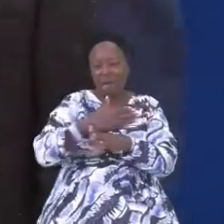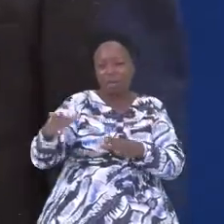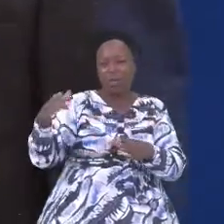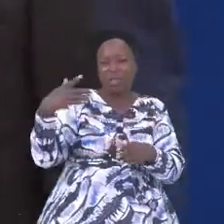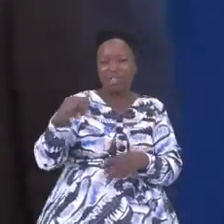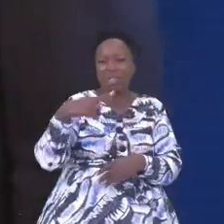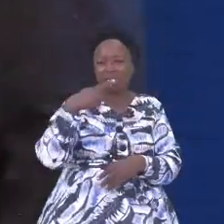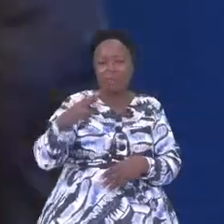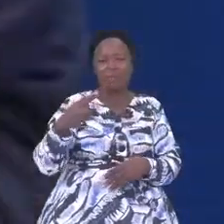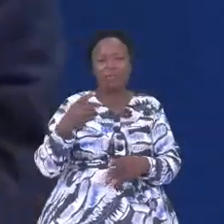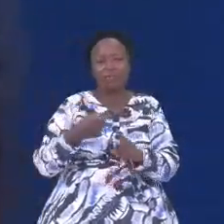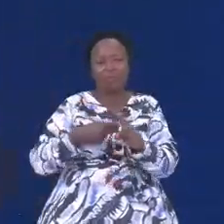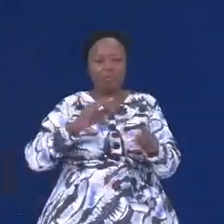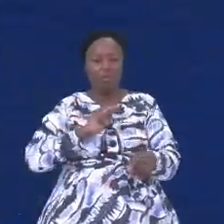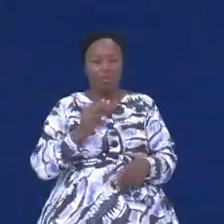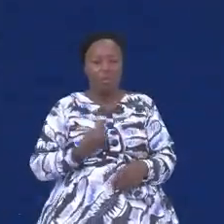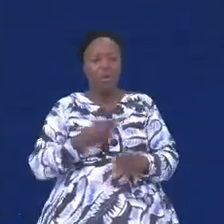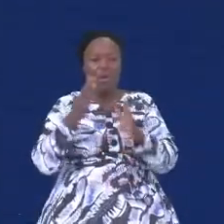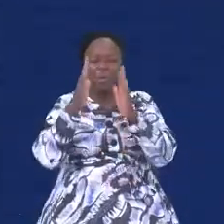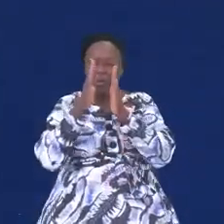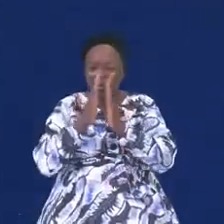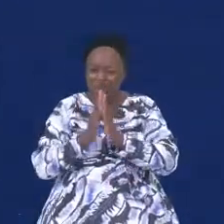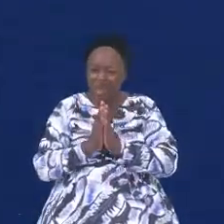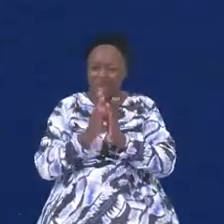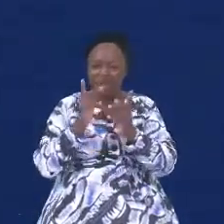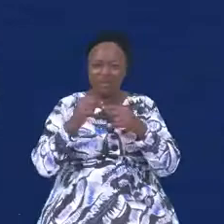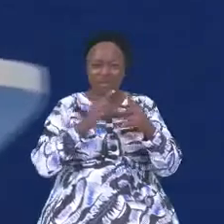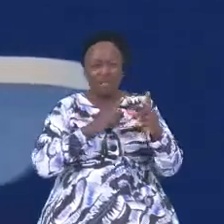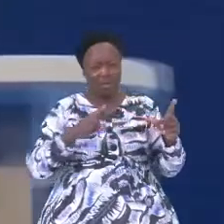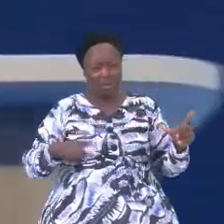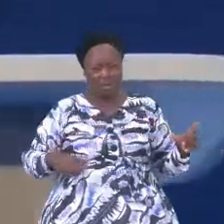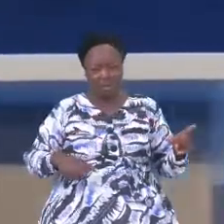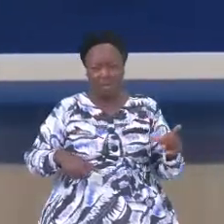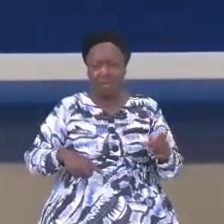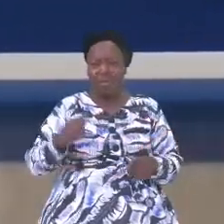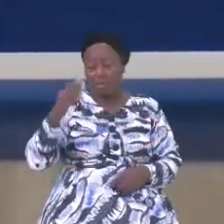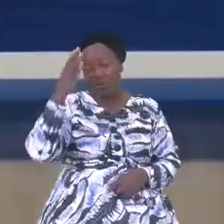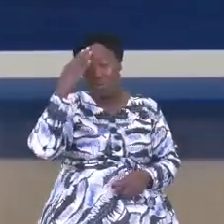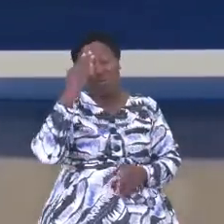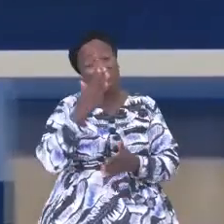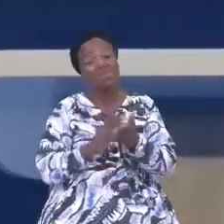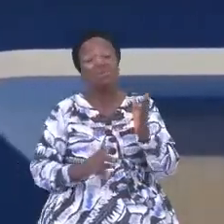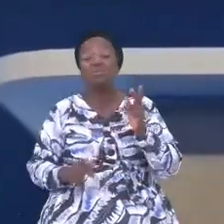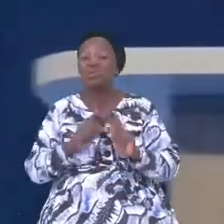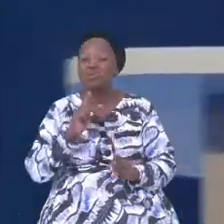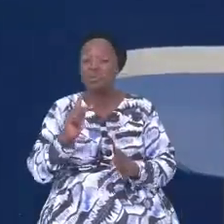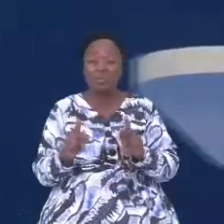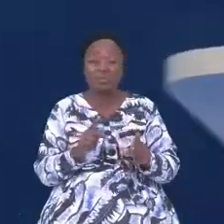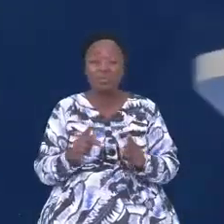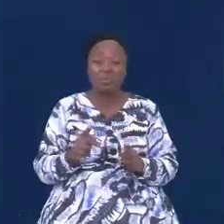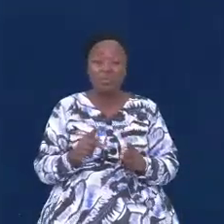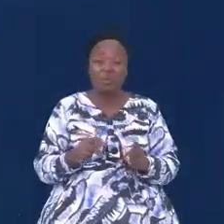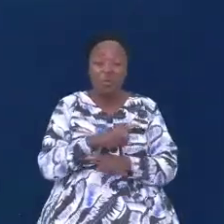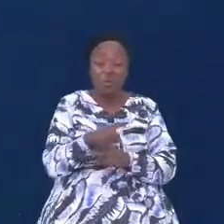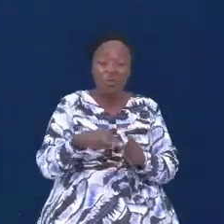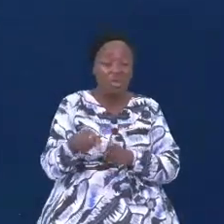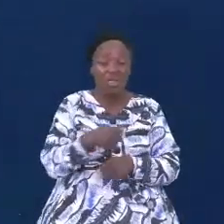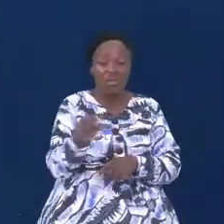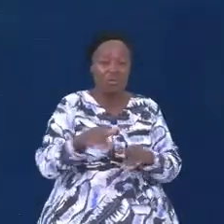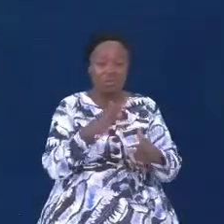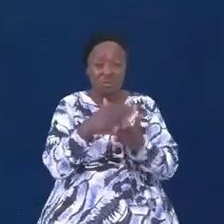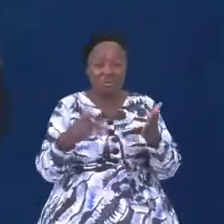from us. Pray unto the Lord. You know, some people, when you do something